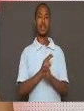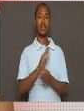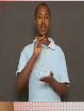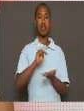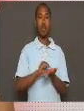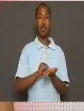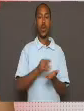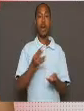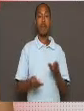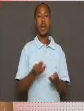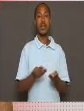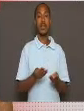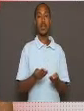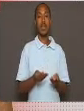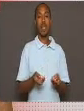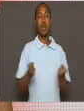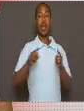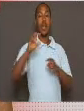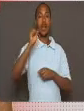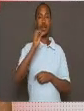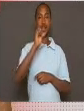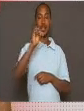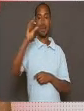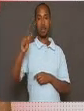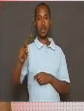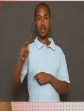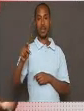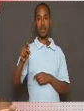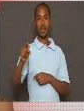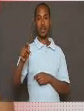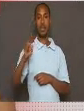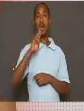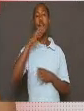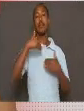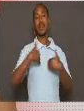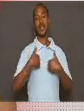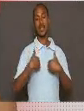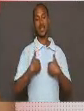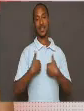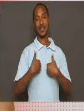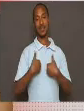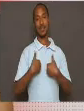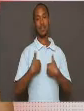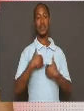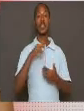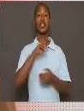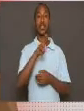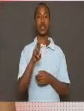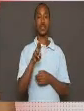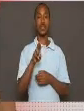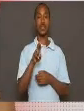molecular mass when standard temperature and pressure are present.